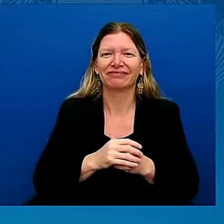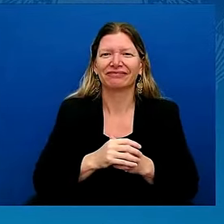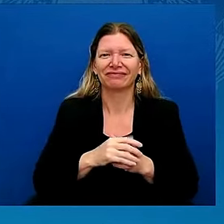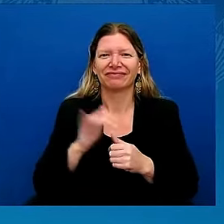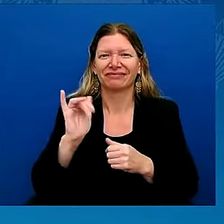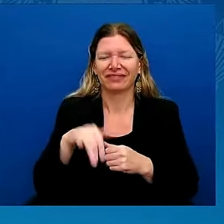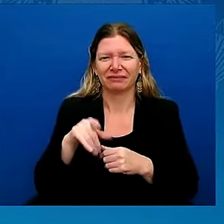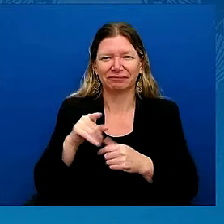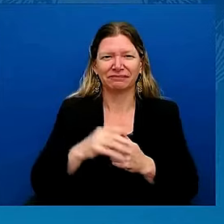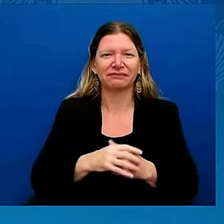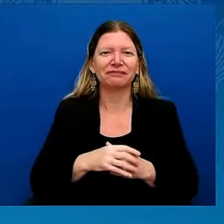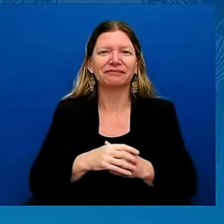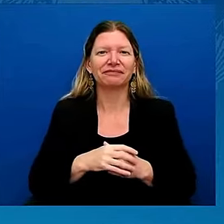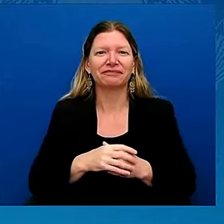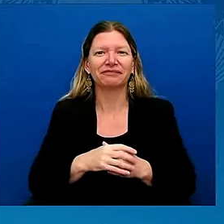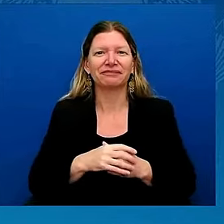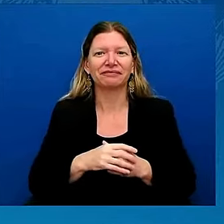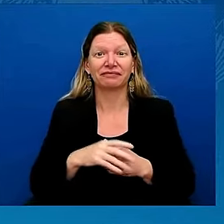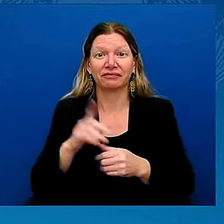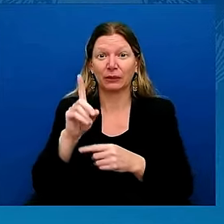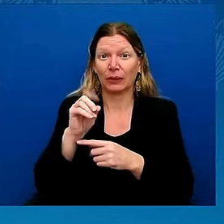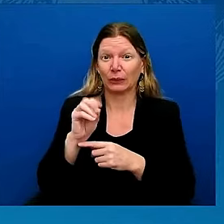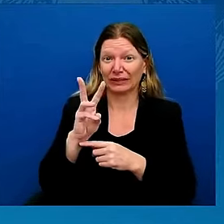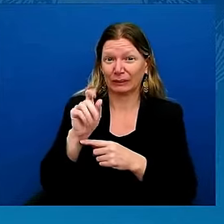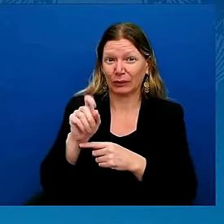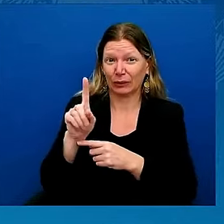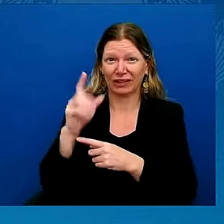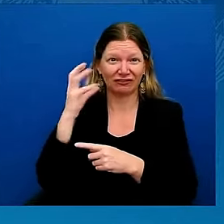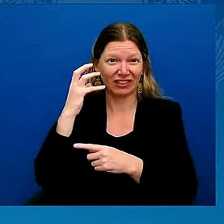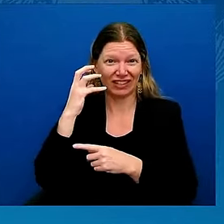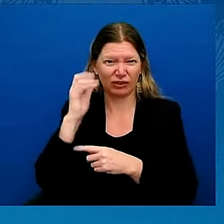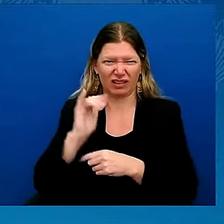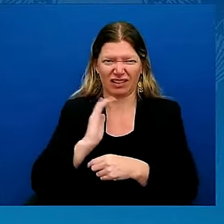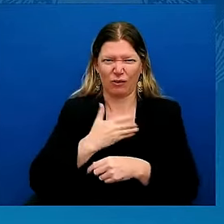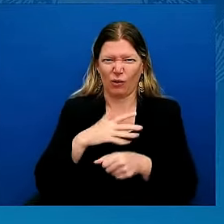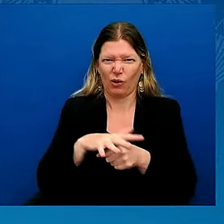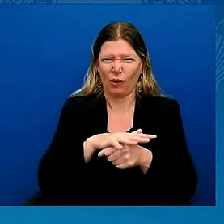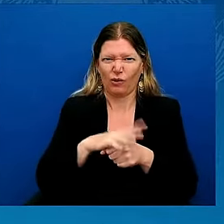That was our local radio station for hip hop.